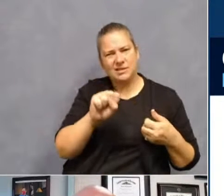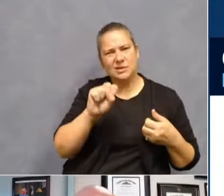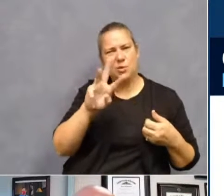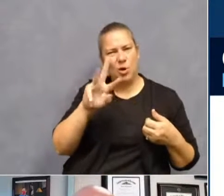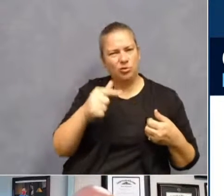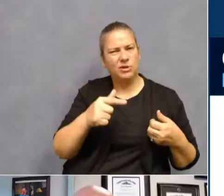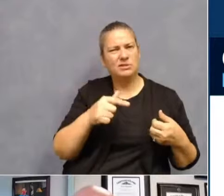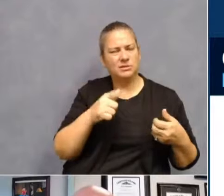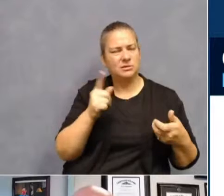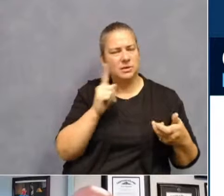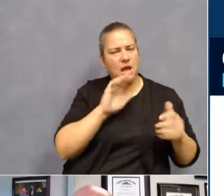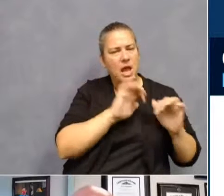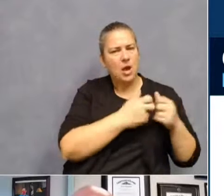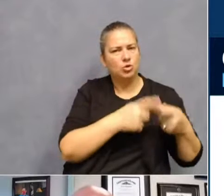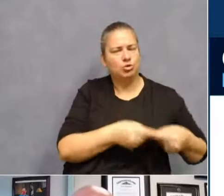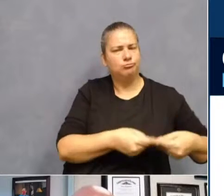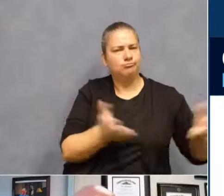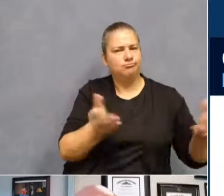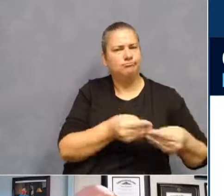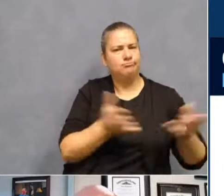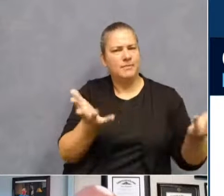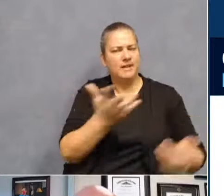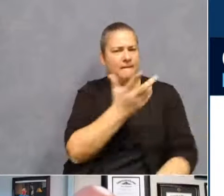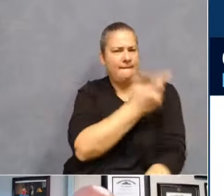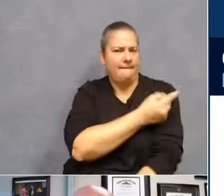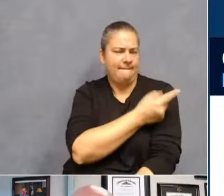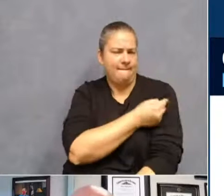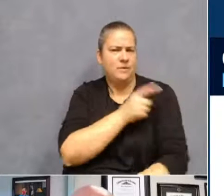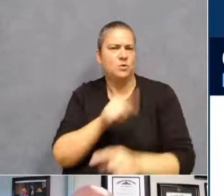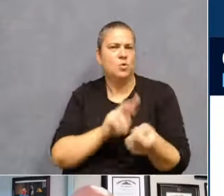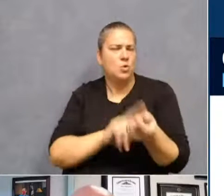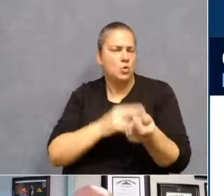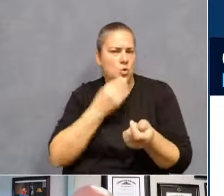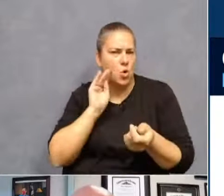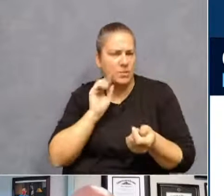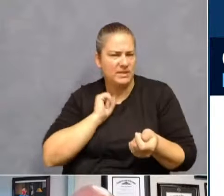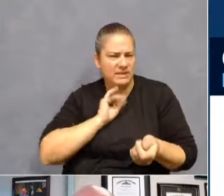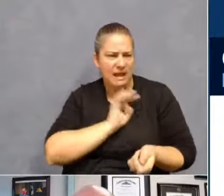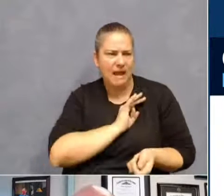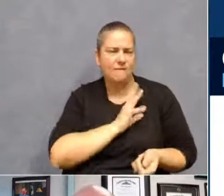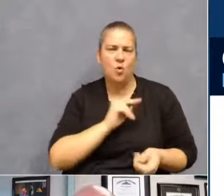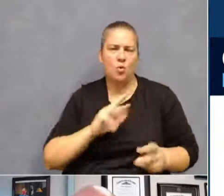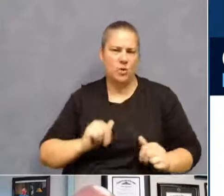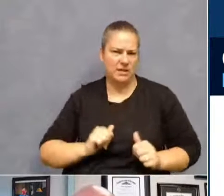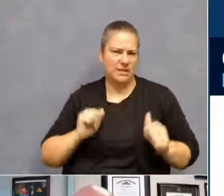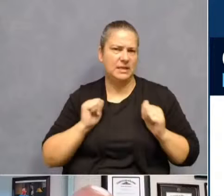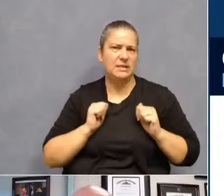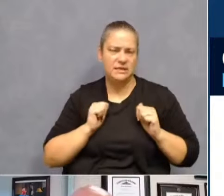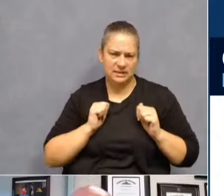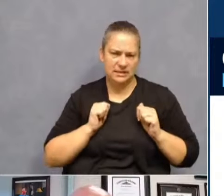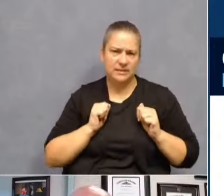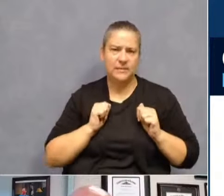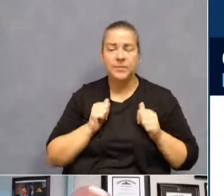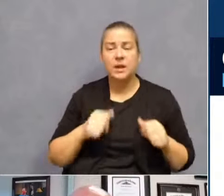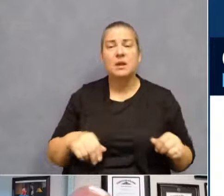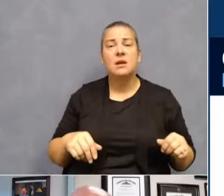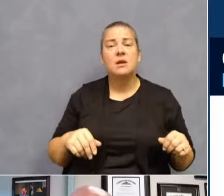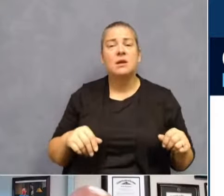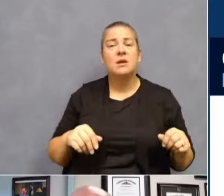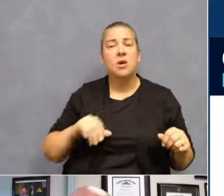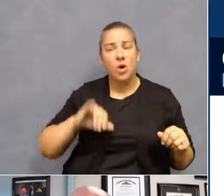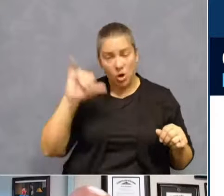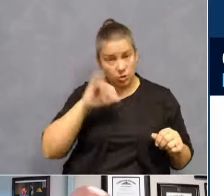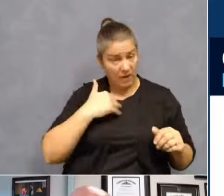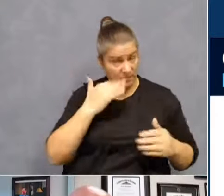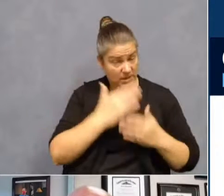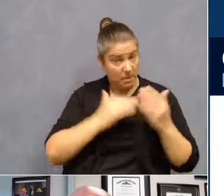it to nursing home staff and residents early on in this rollout. There's also adults who are